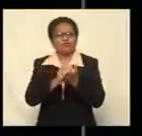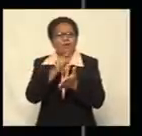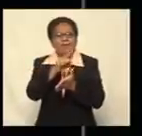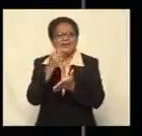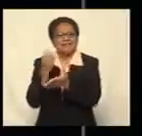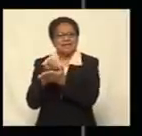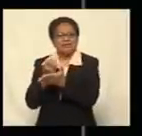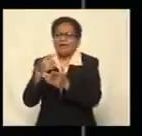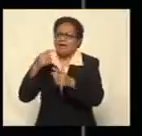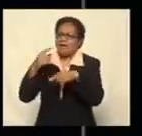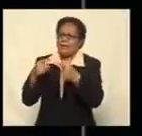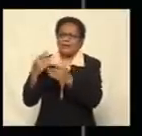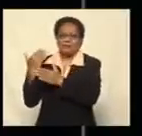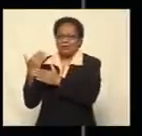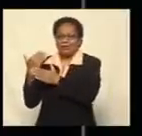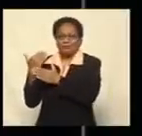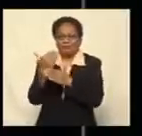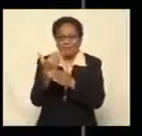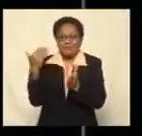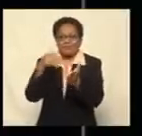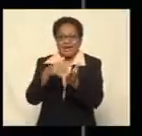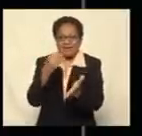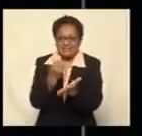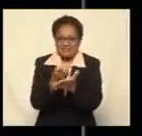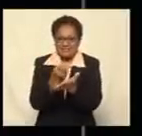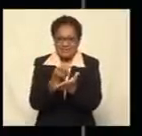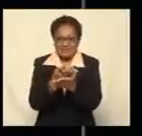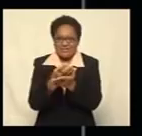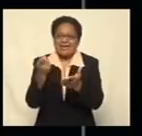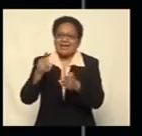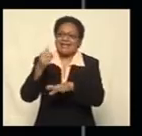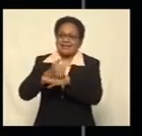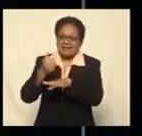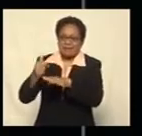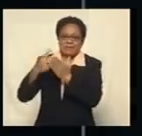of the first yacht into Savu Savu and the government's Blue Lane